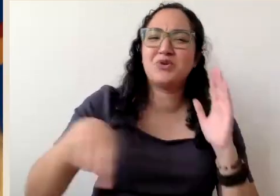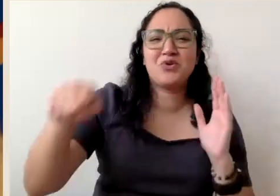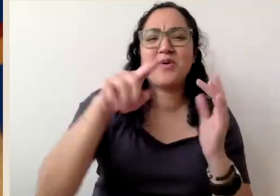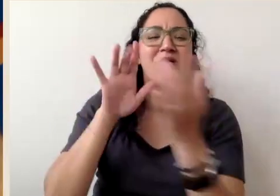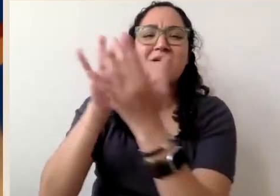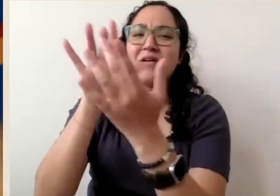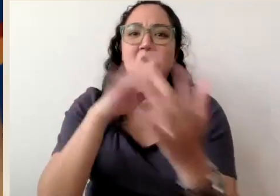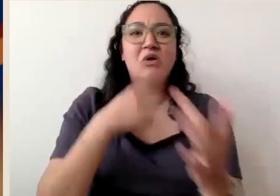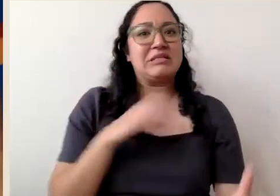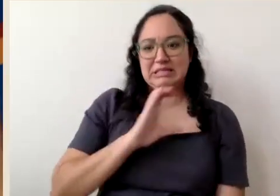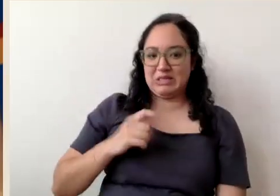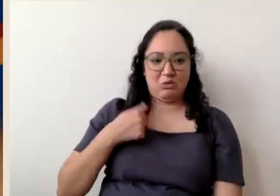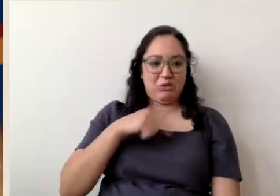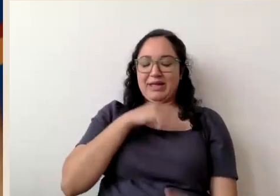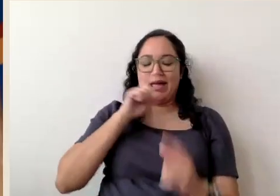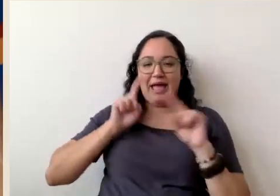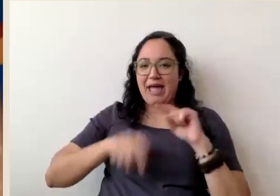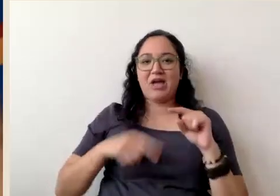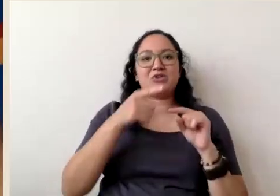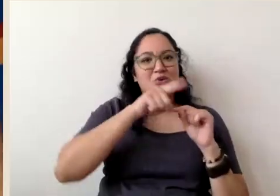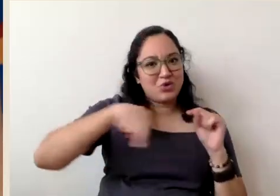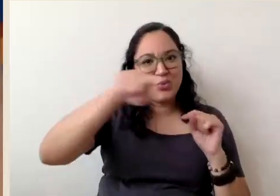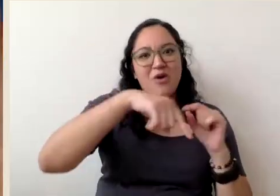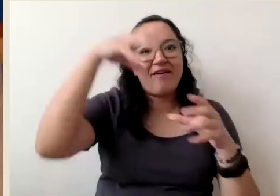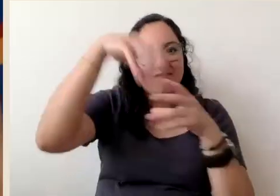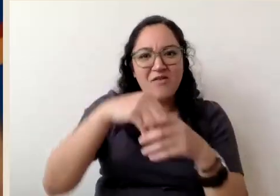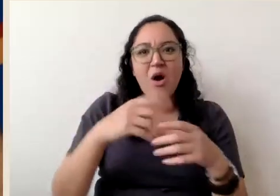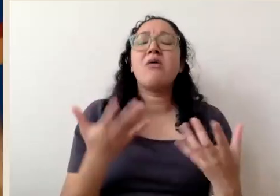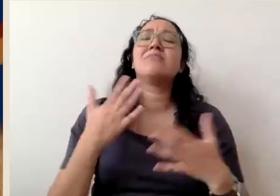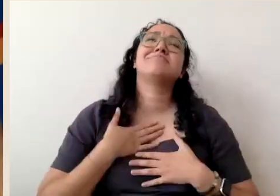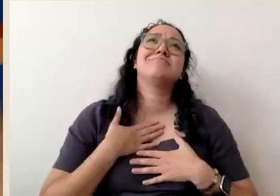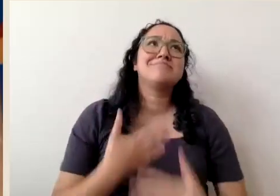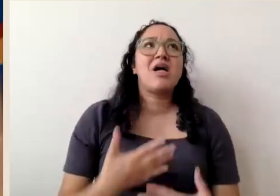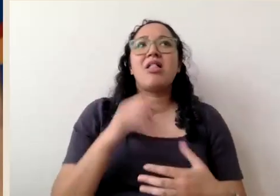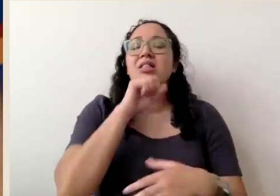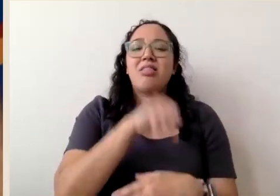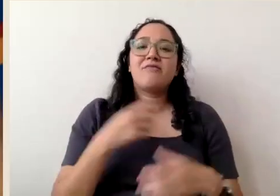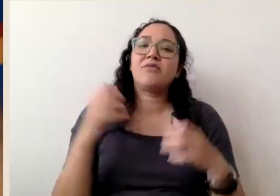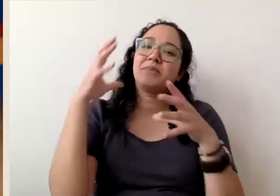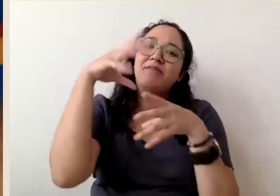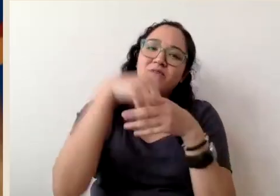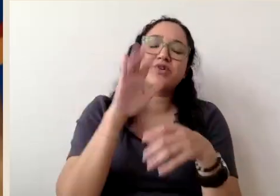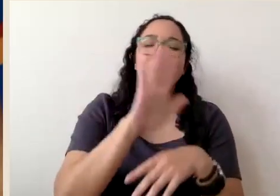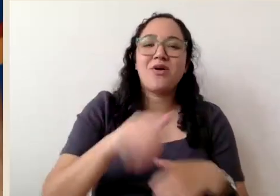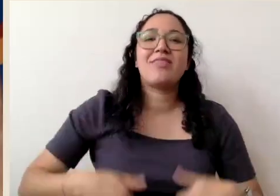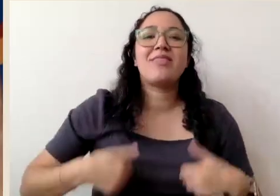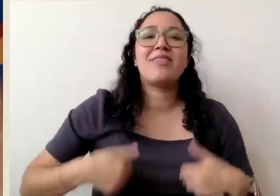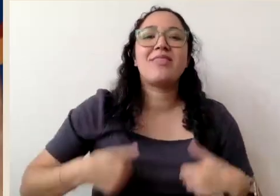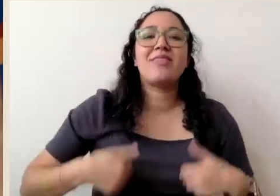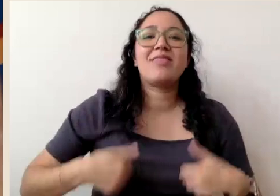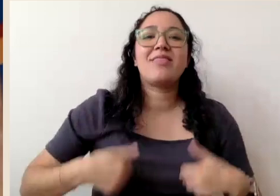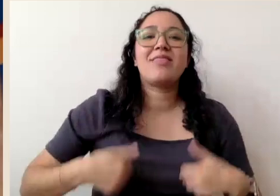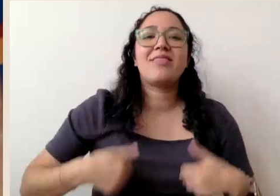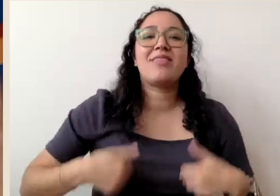do it here at CCC. So we are just so grateful to be part of your lives through this webinar and get to hear